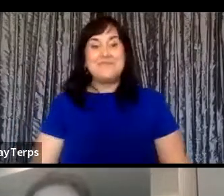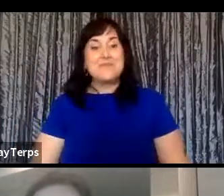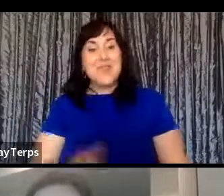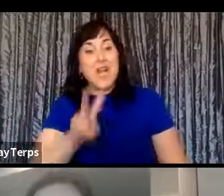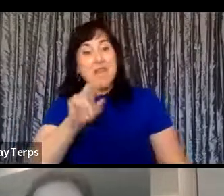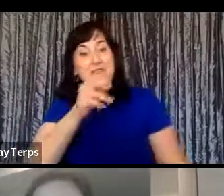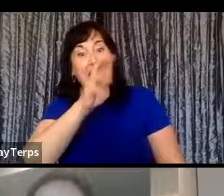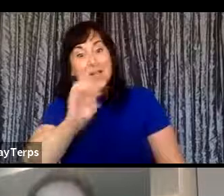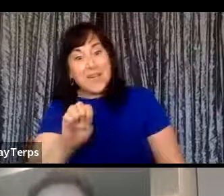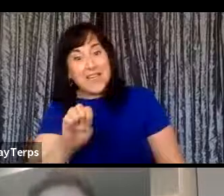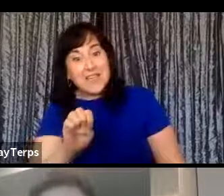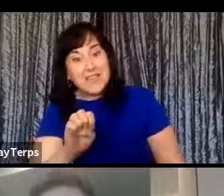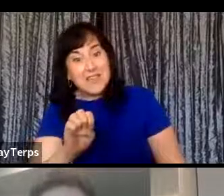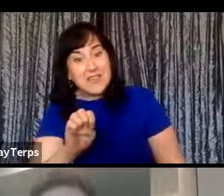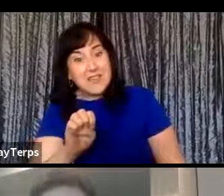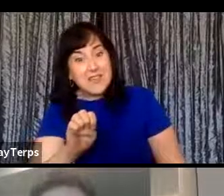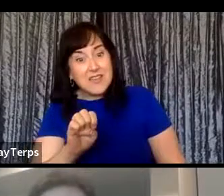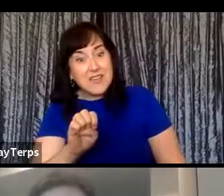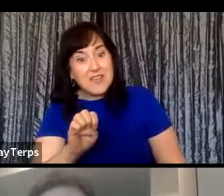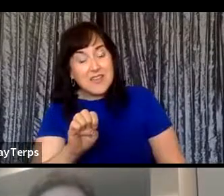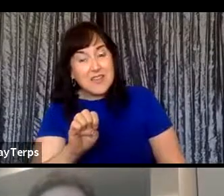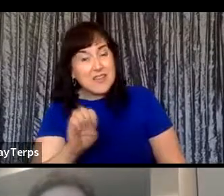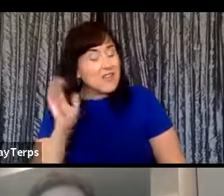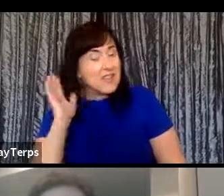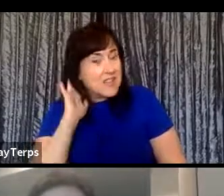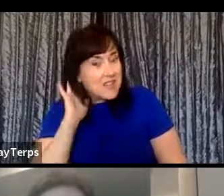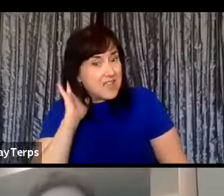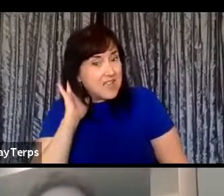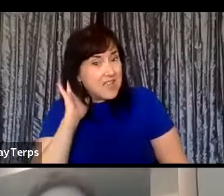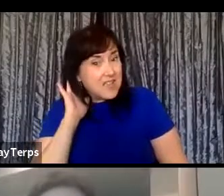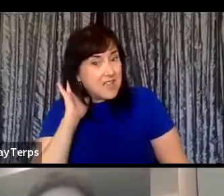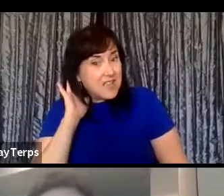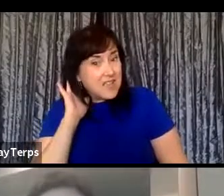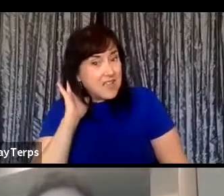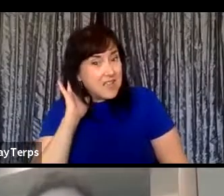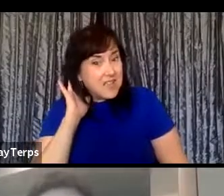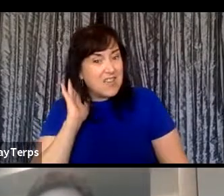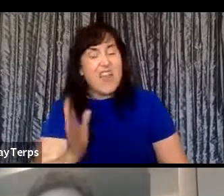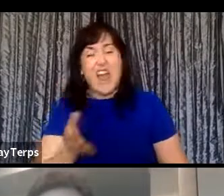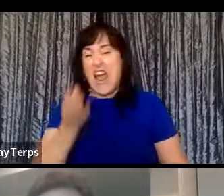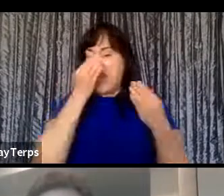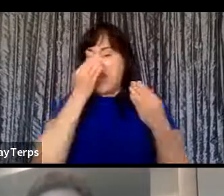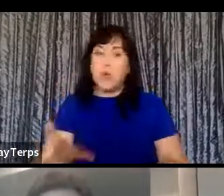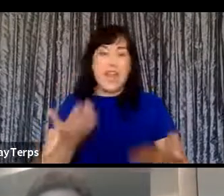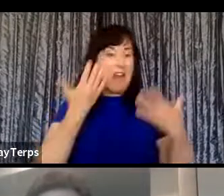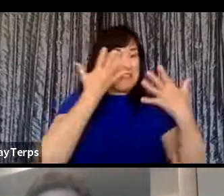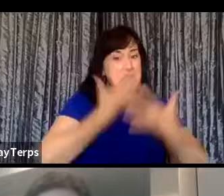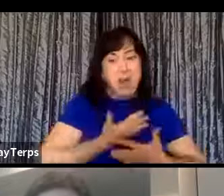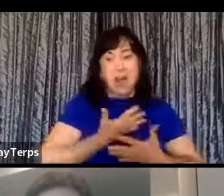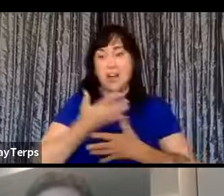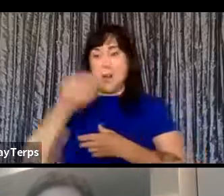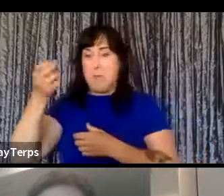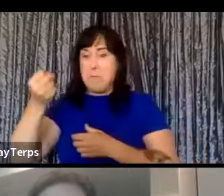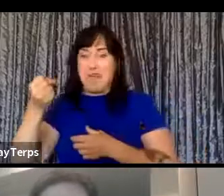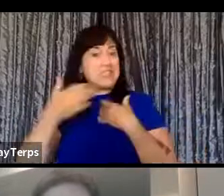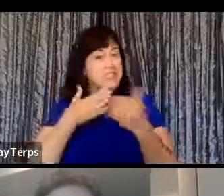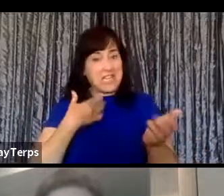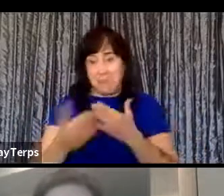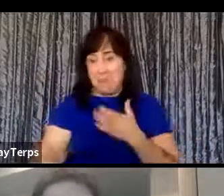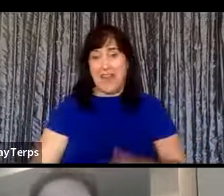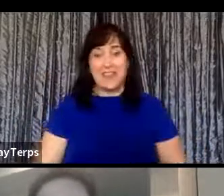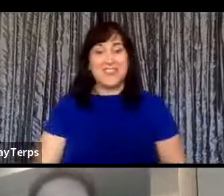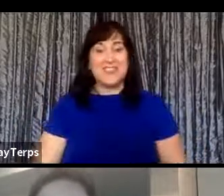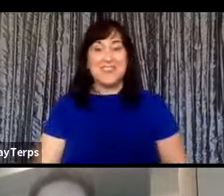Valerie, favorite chocolate, please. Dark or milk chocolate. What kind do you like, Valerie? I don't care if it's dark or milk chocolate. I like it.